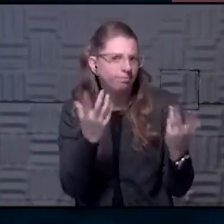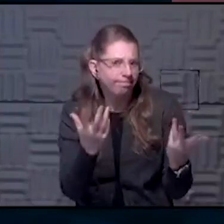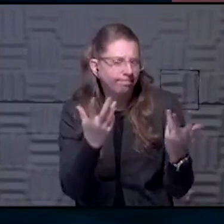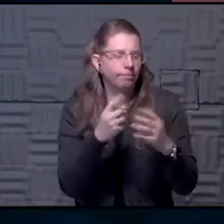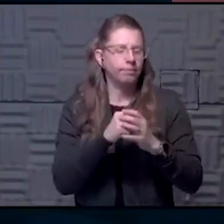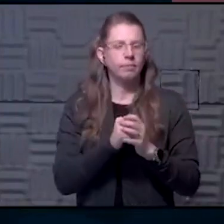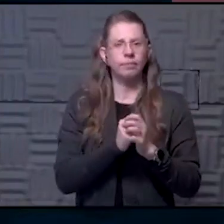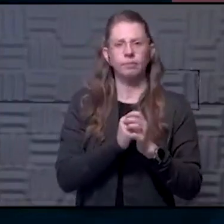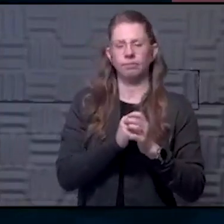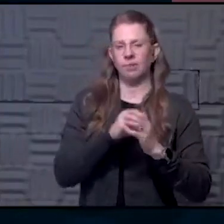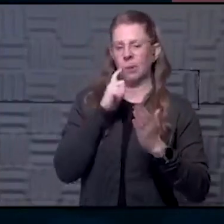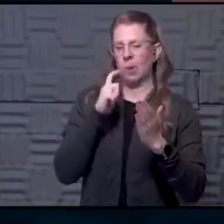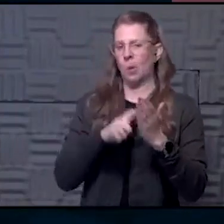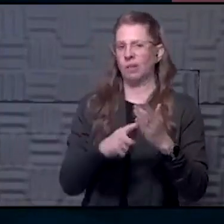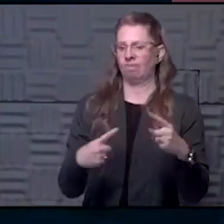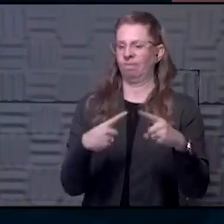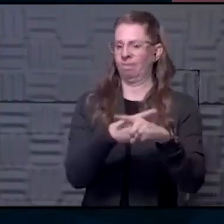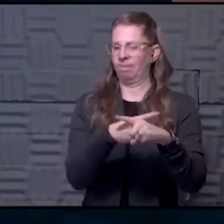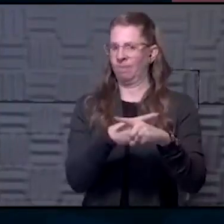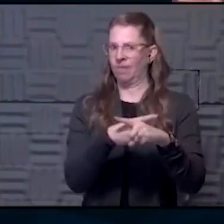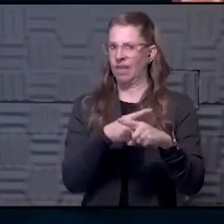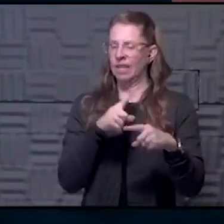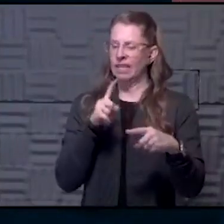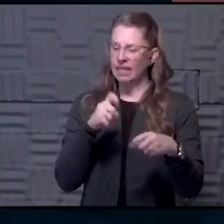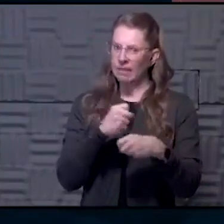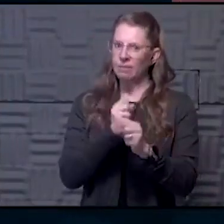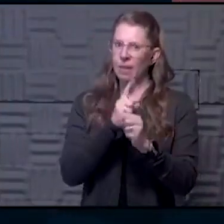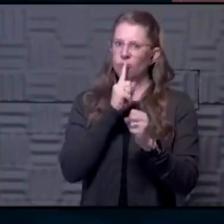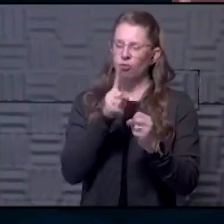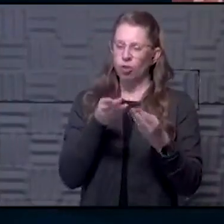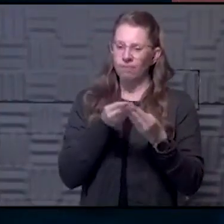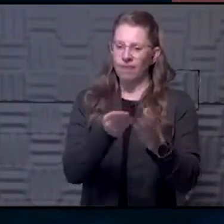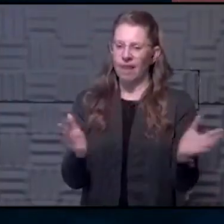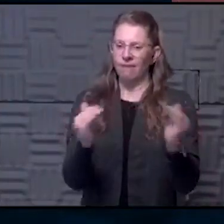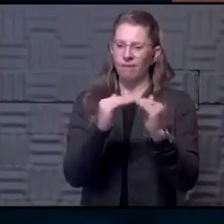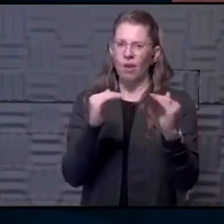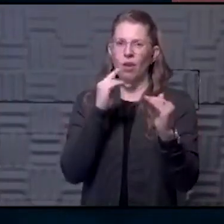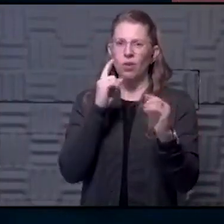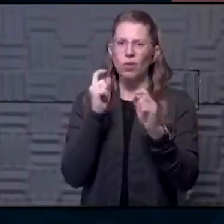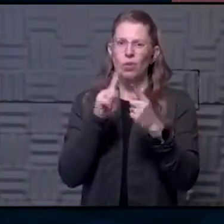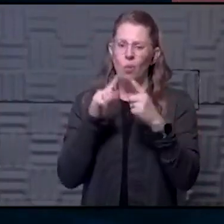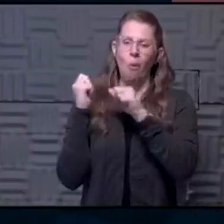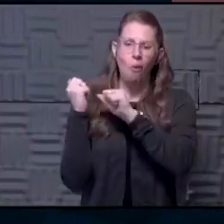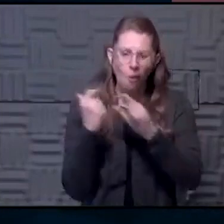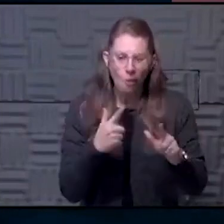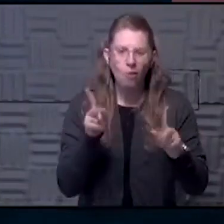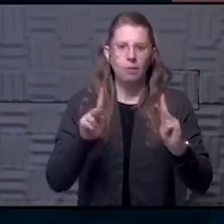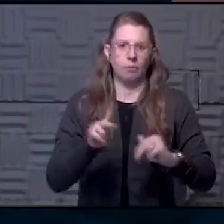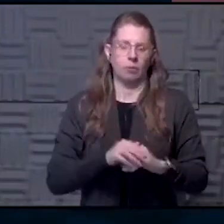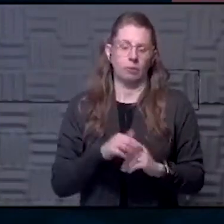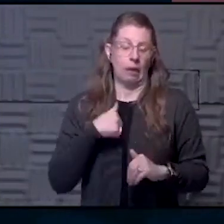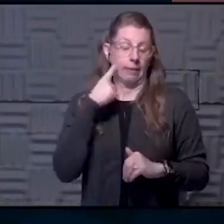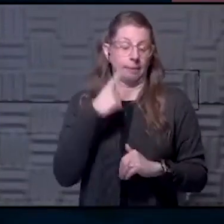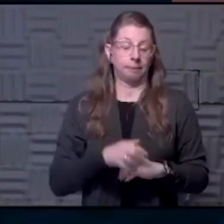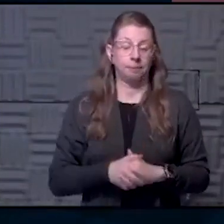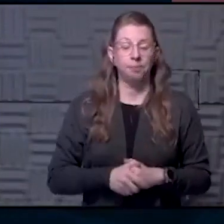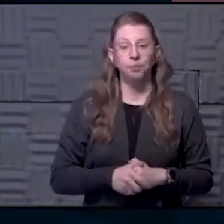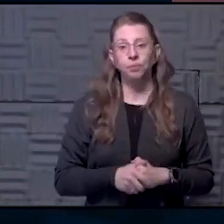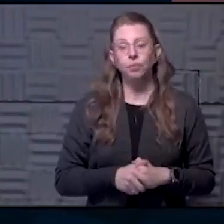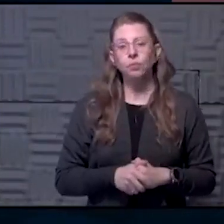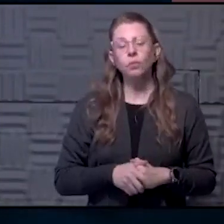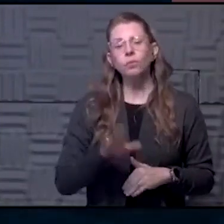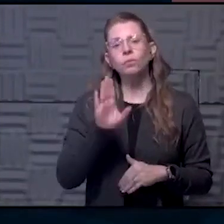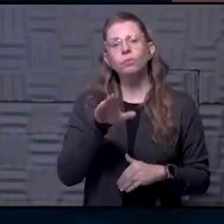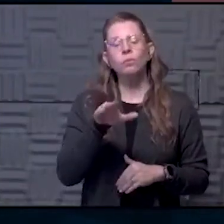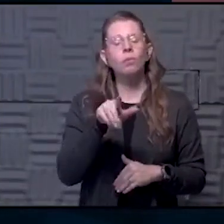a certain inherent discrepancy, and we have got to make sure we get this fairly distributed to all people, I think. So,